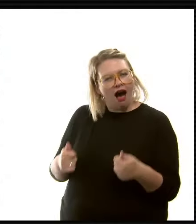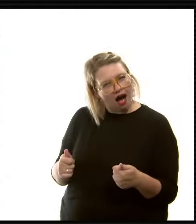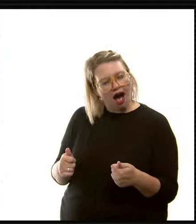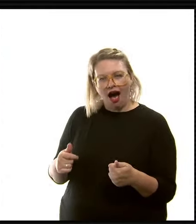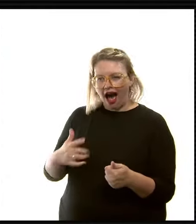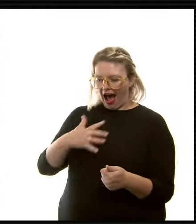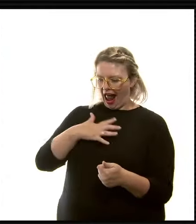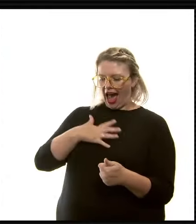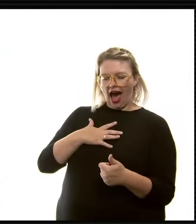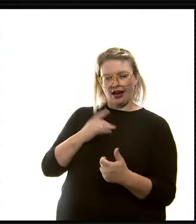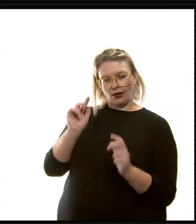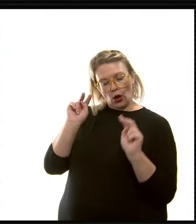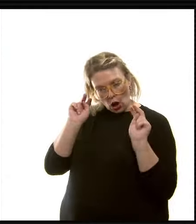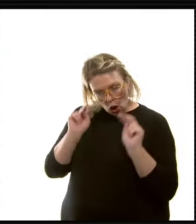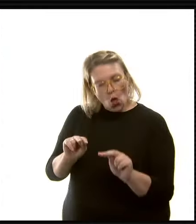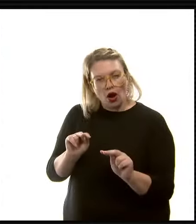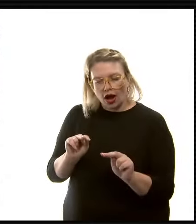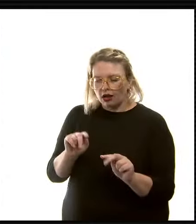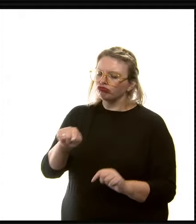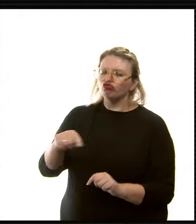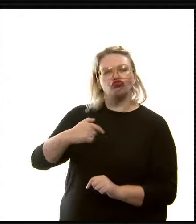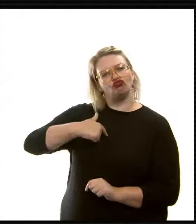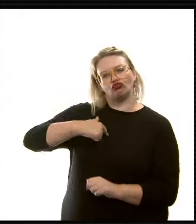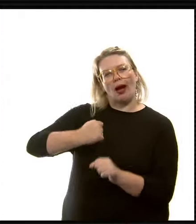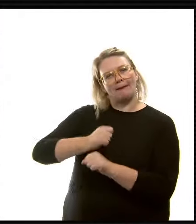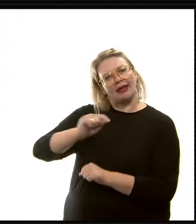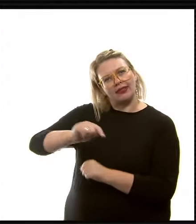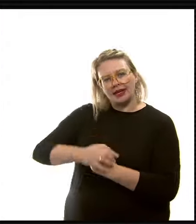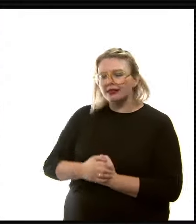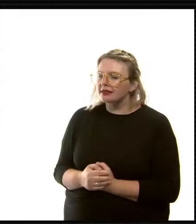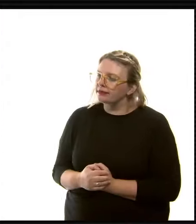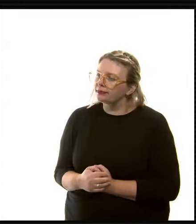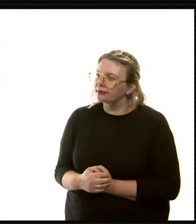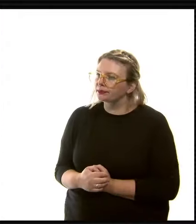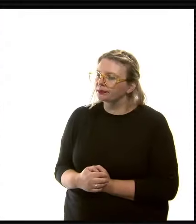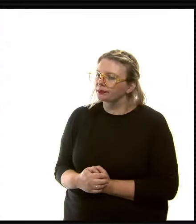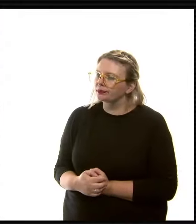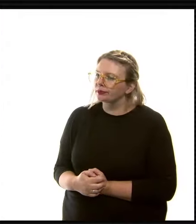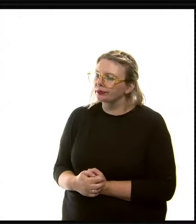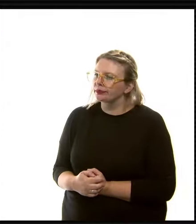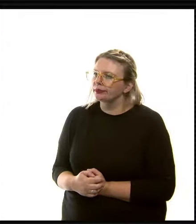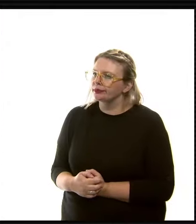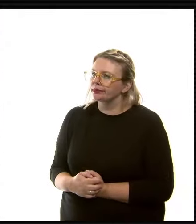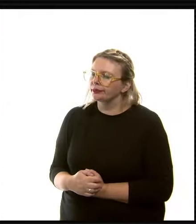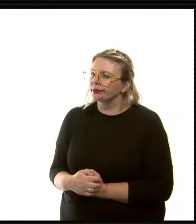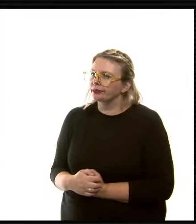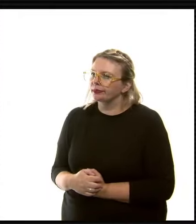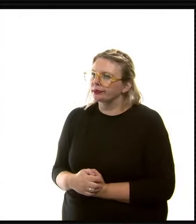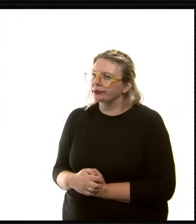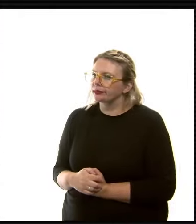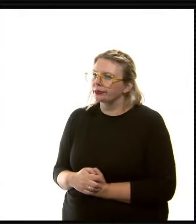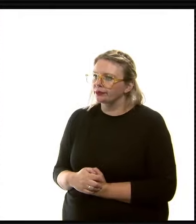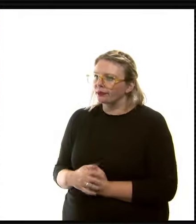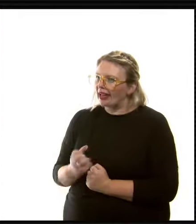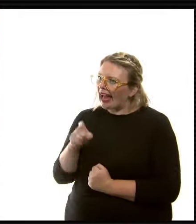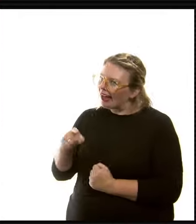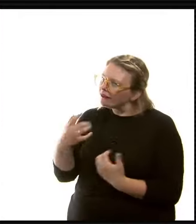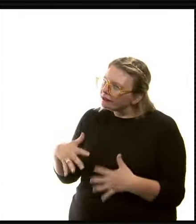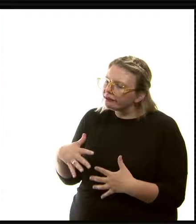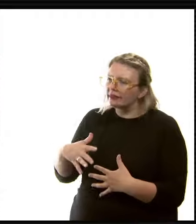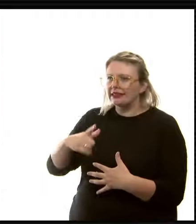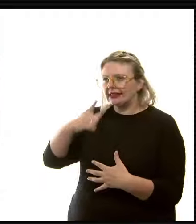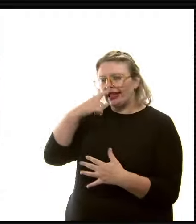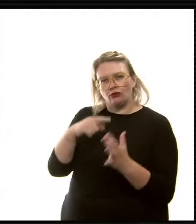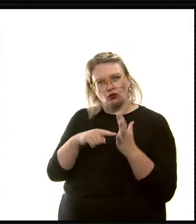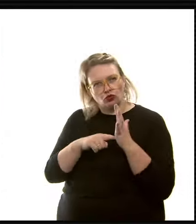can look at it and say, I built that. And you have that super exciting model that you get to display and play with,